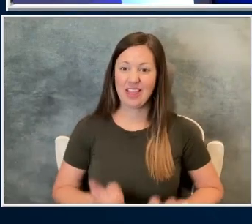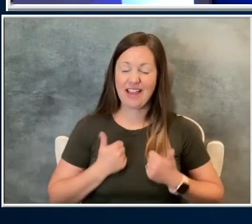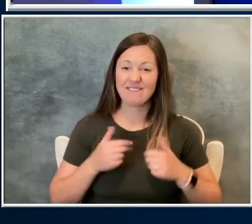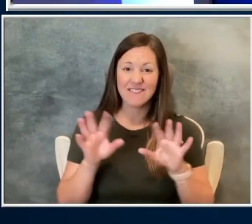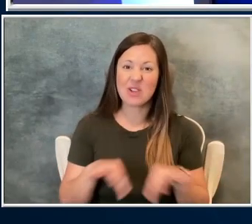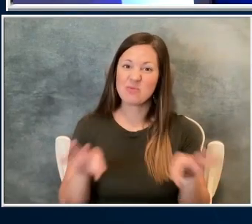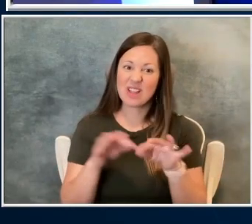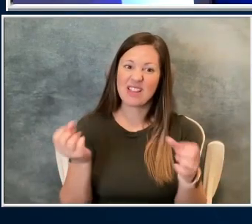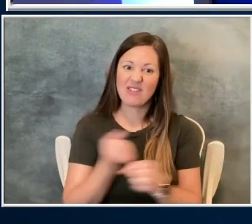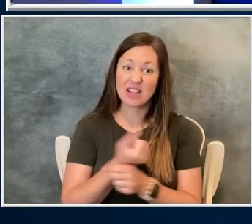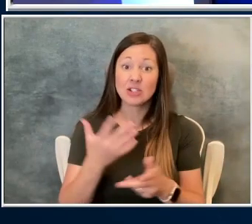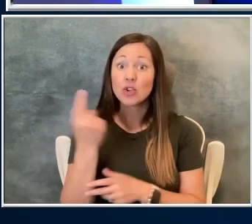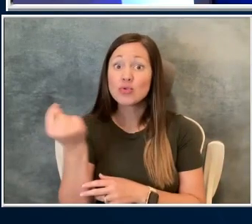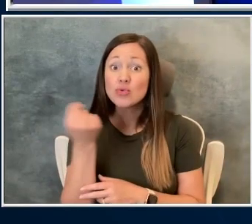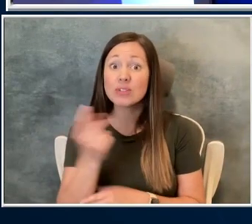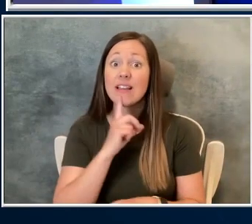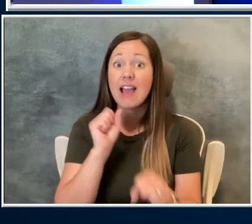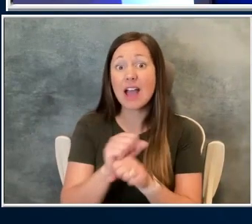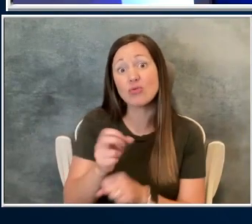actual transfer?